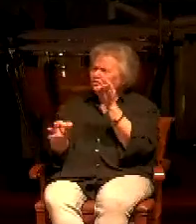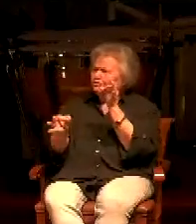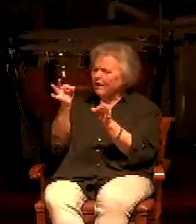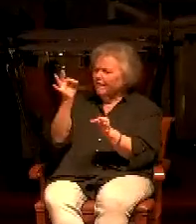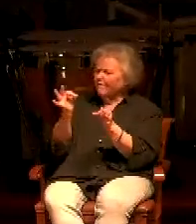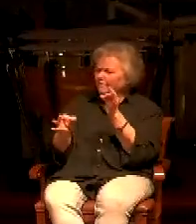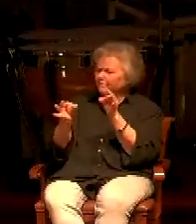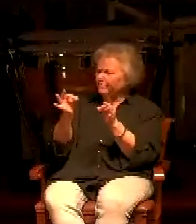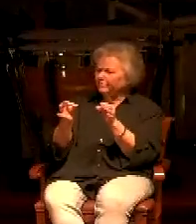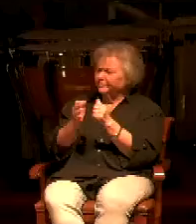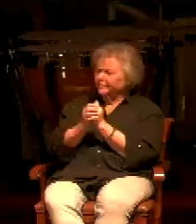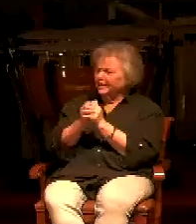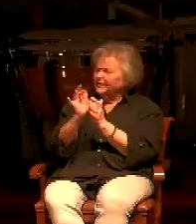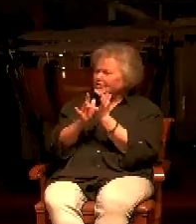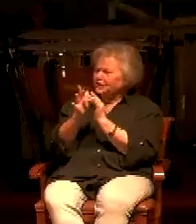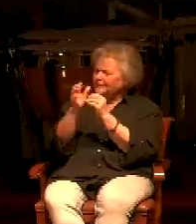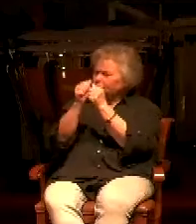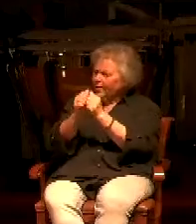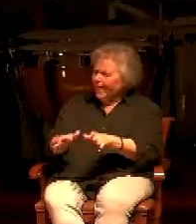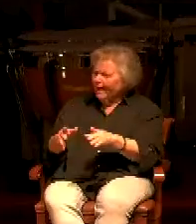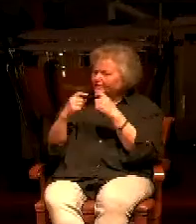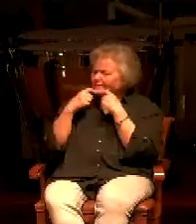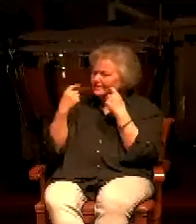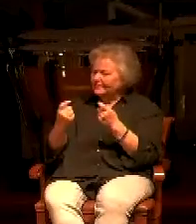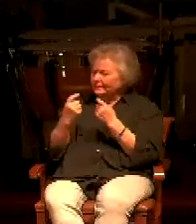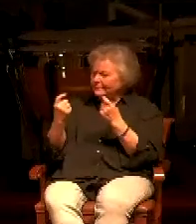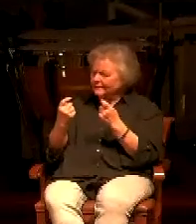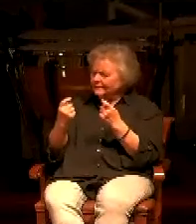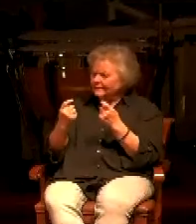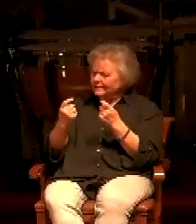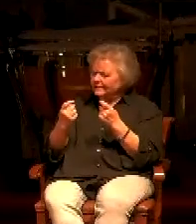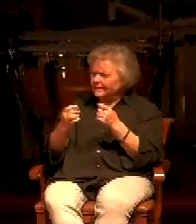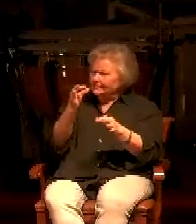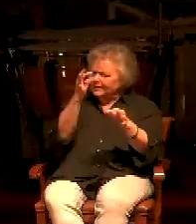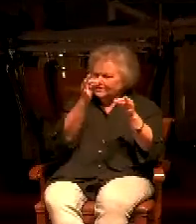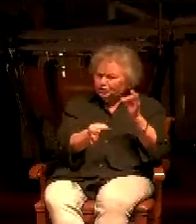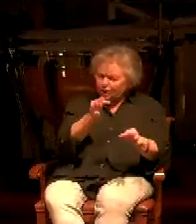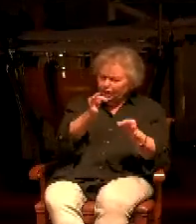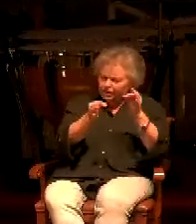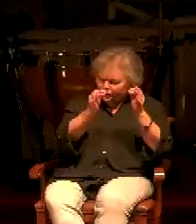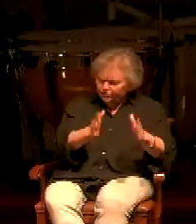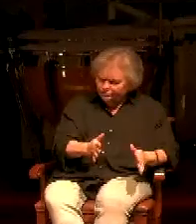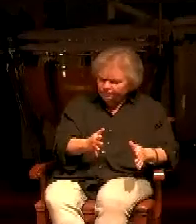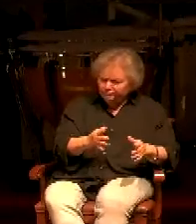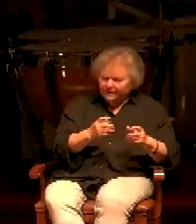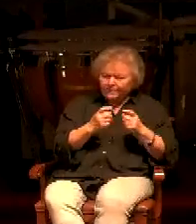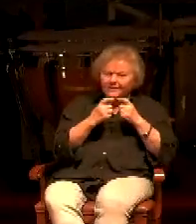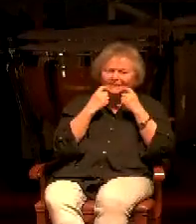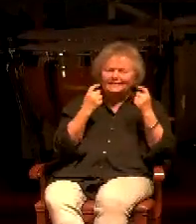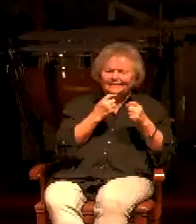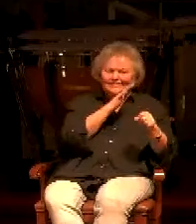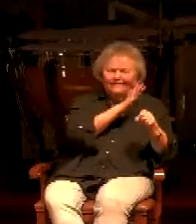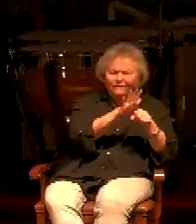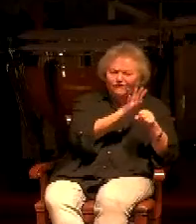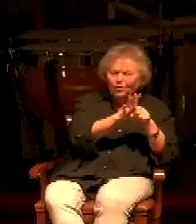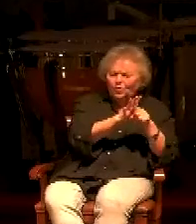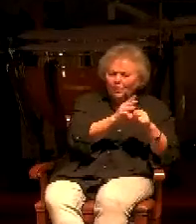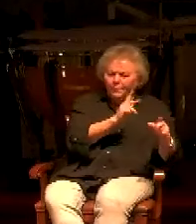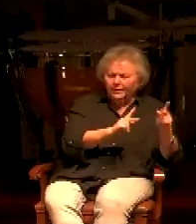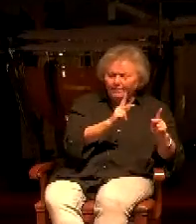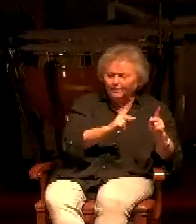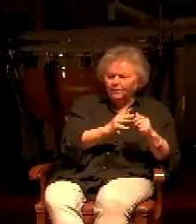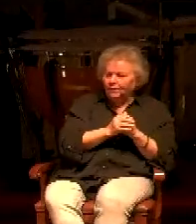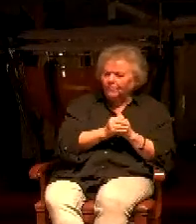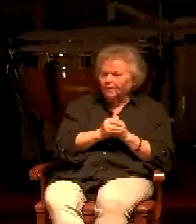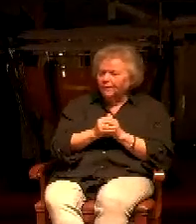sinless Son of God being tried by sinful man. The perfect high priest being